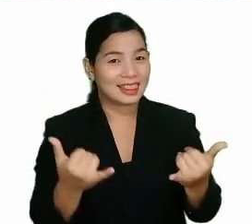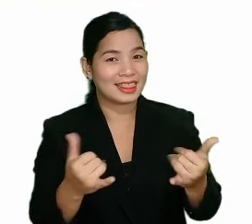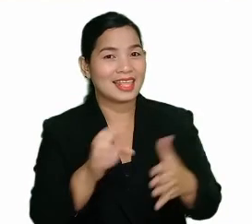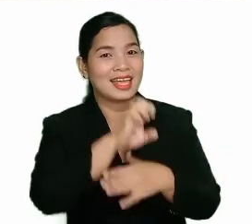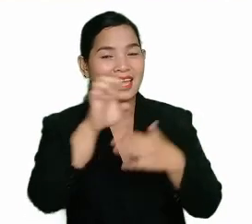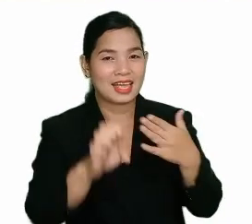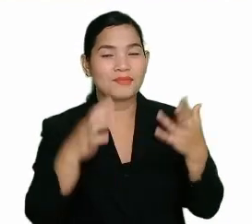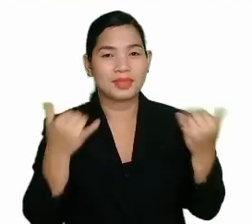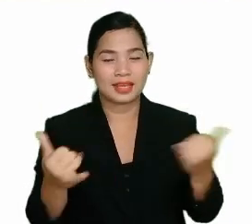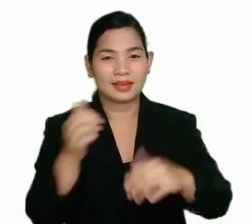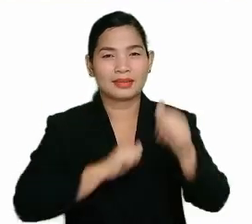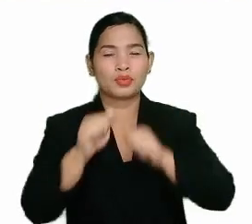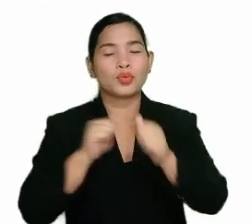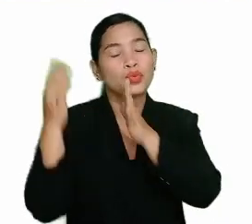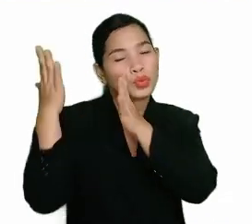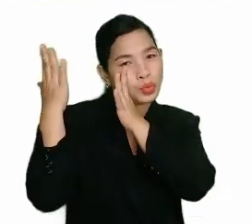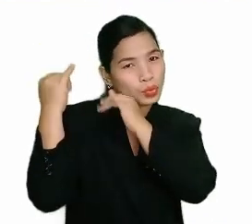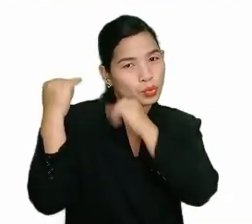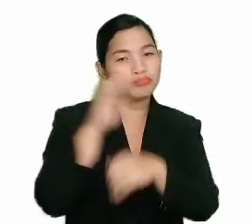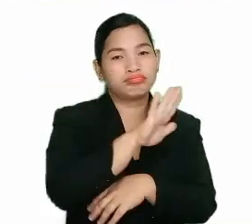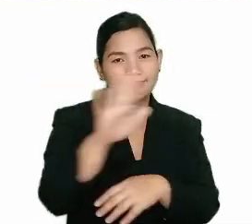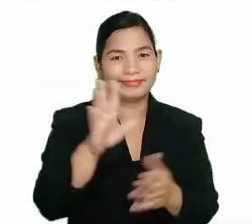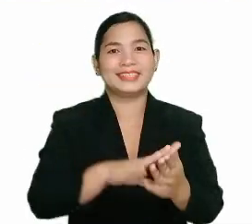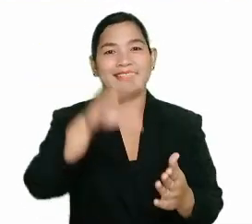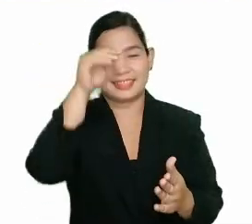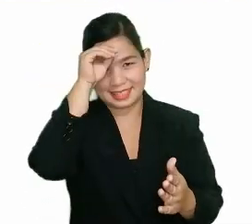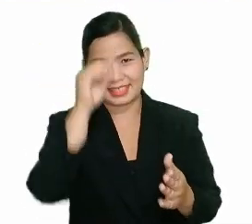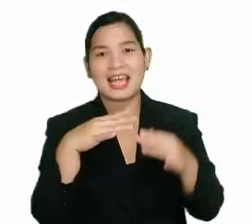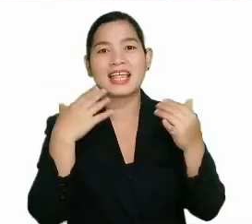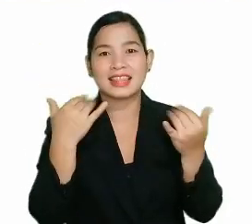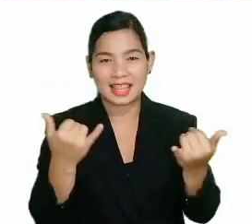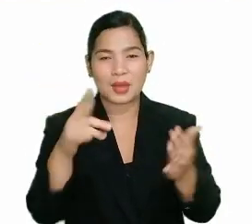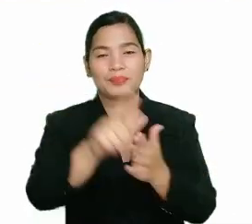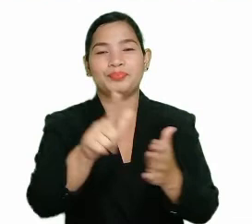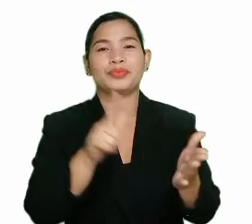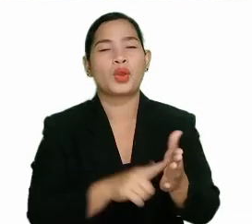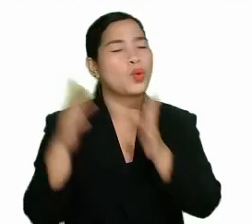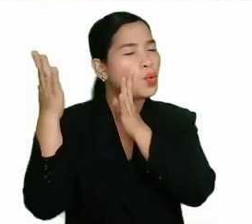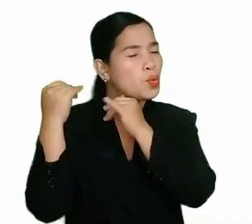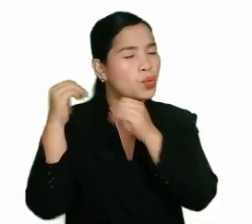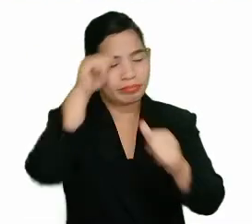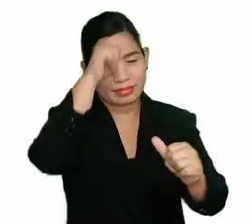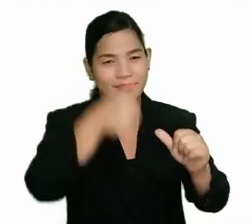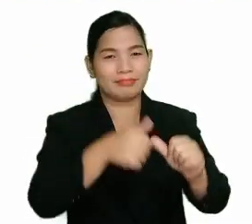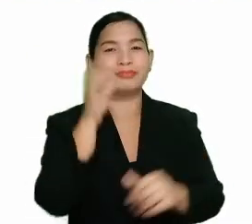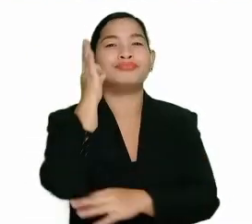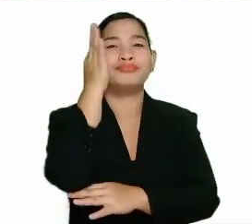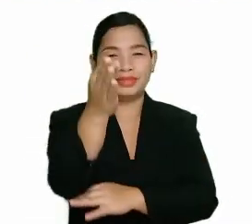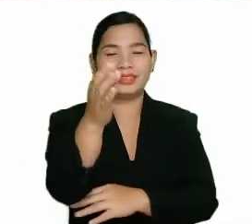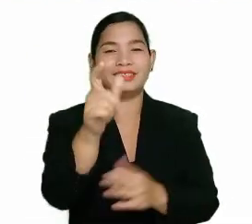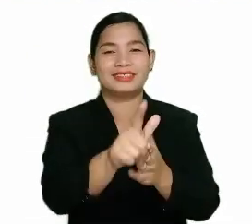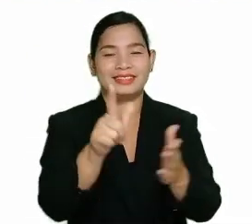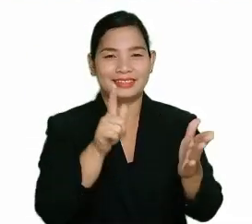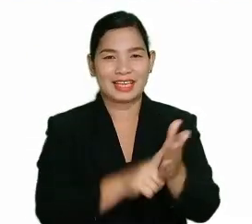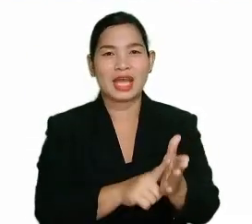session, I hope that you learned something from this episode today. And we hope that you remember this lesson in the future,